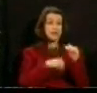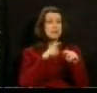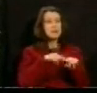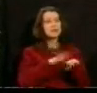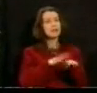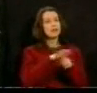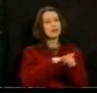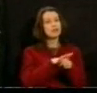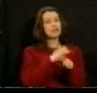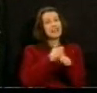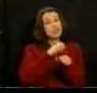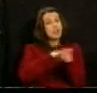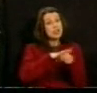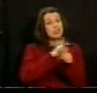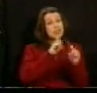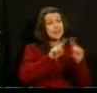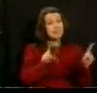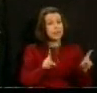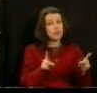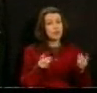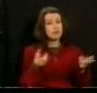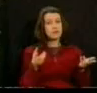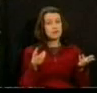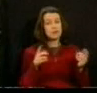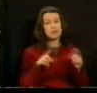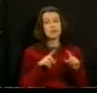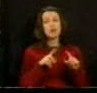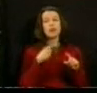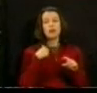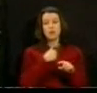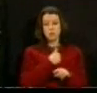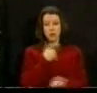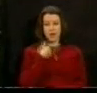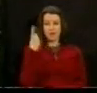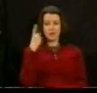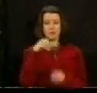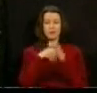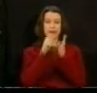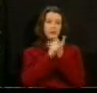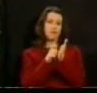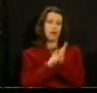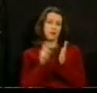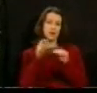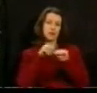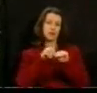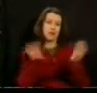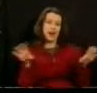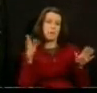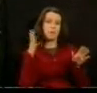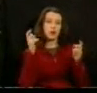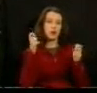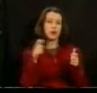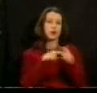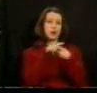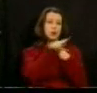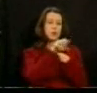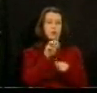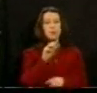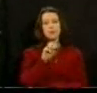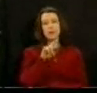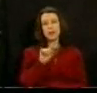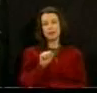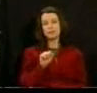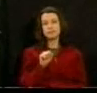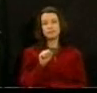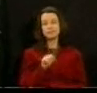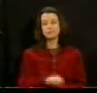run different, but we have something in writing we can get out pretty quick to you and the media just soon after the meeting.